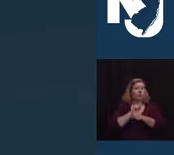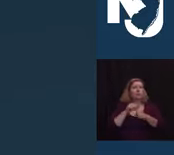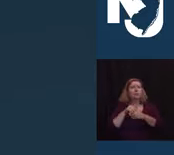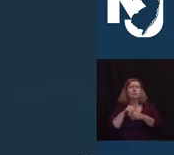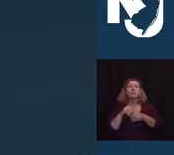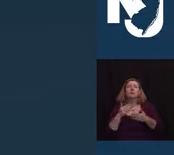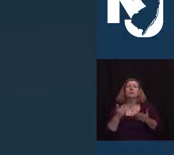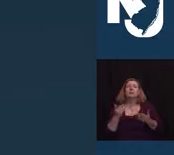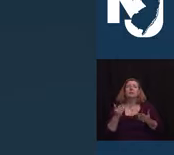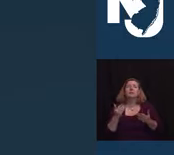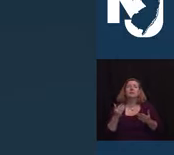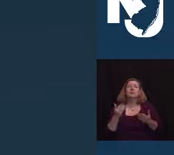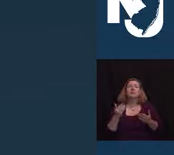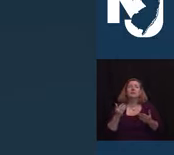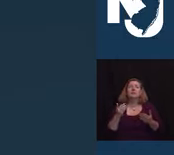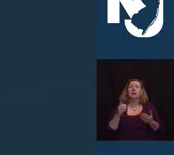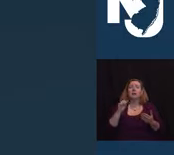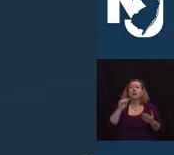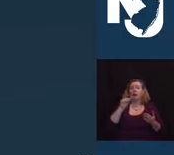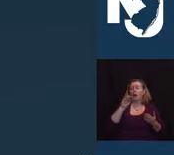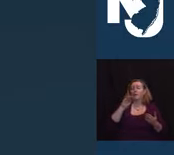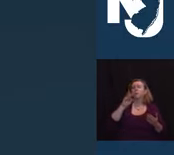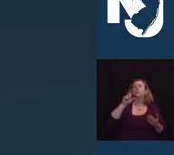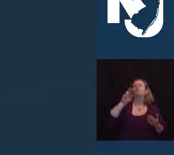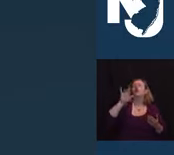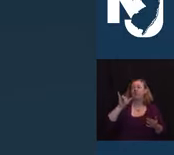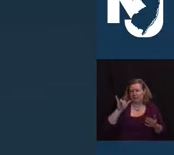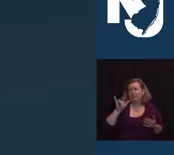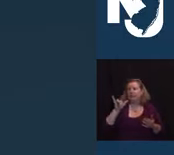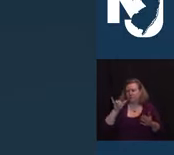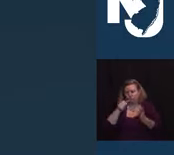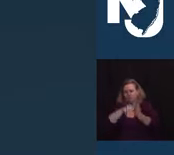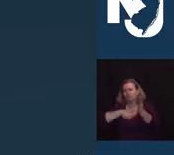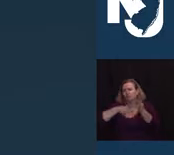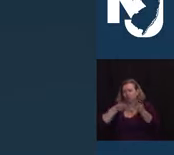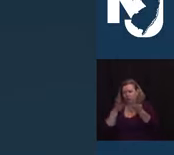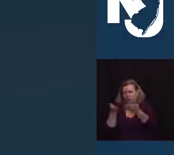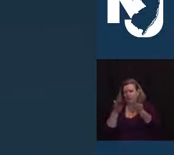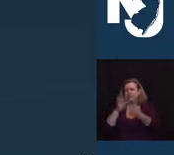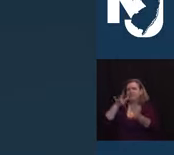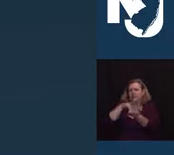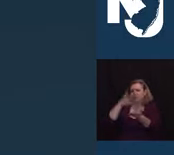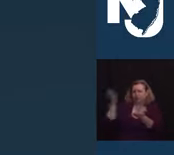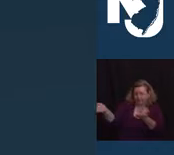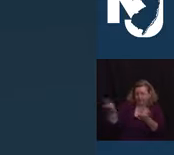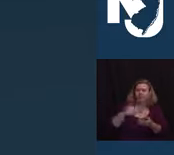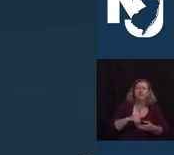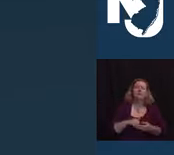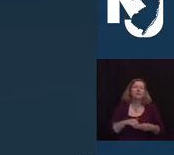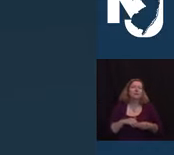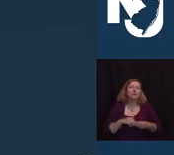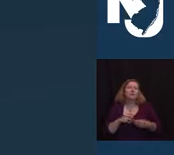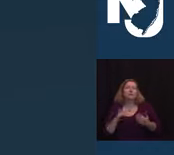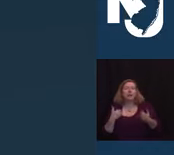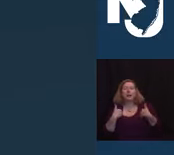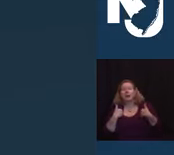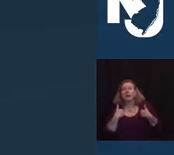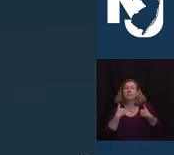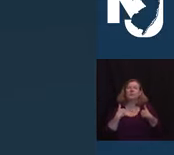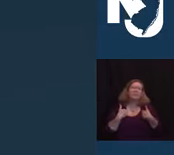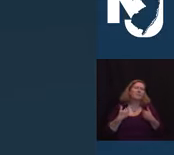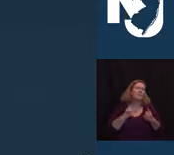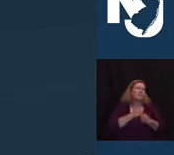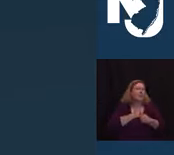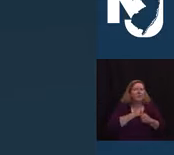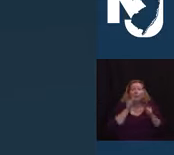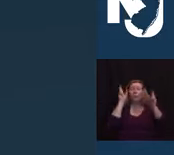Center at Jersey Shore University Medical Center, and her love of animals took center in her volunteer work with the horses at